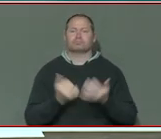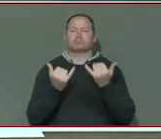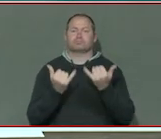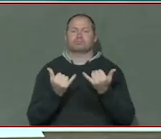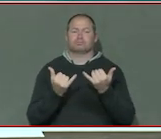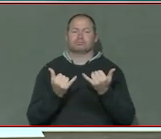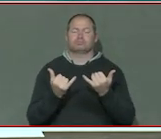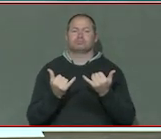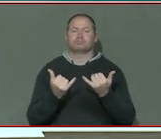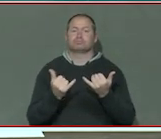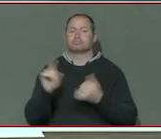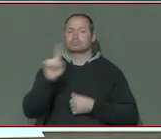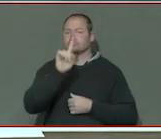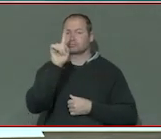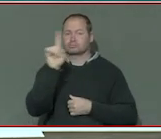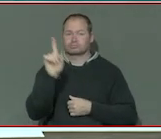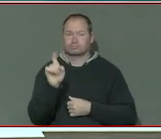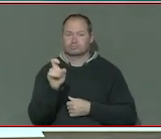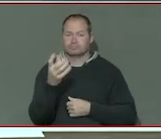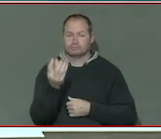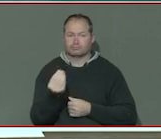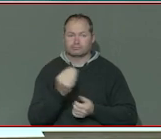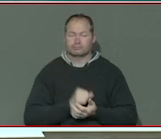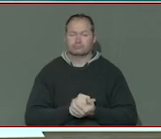on those, something you're not sure of?